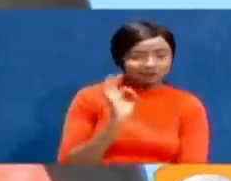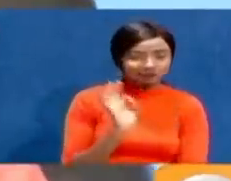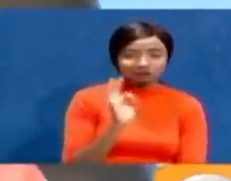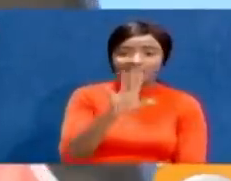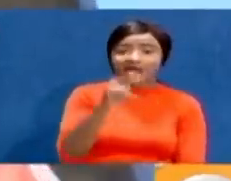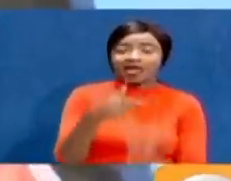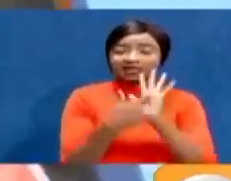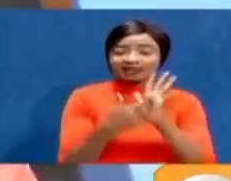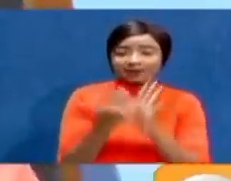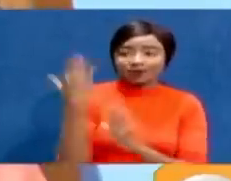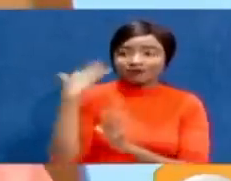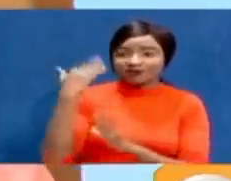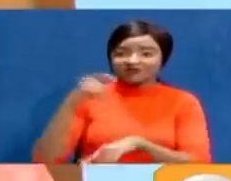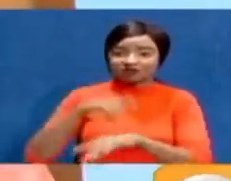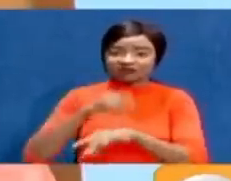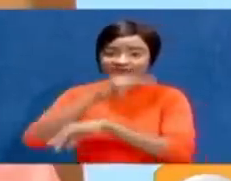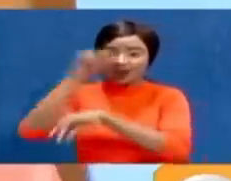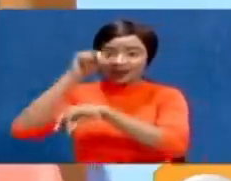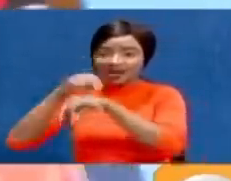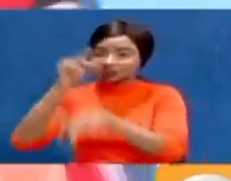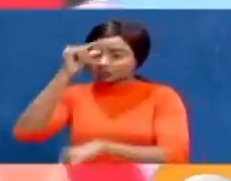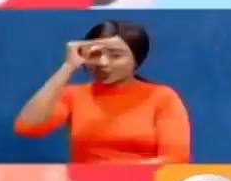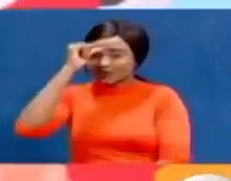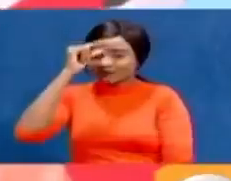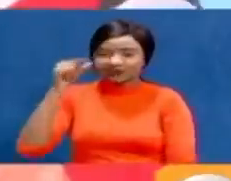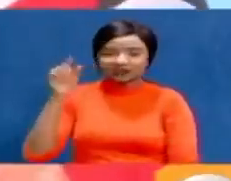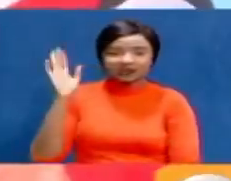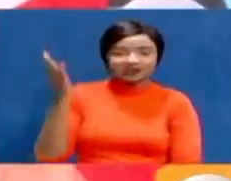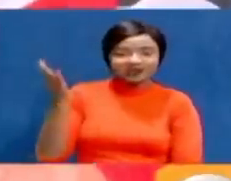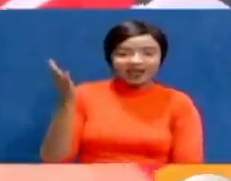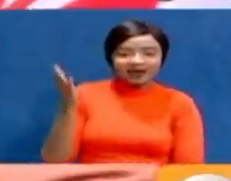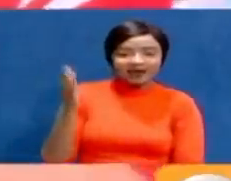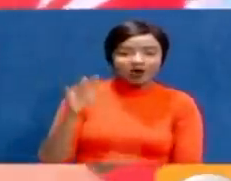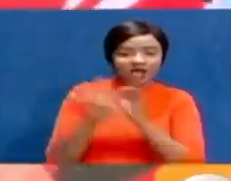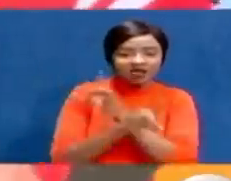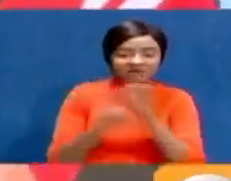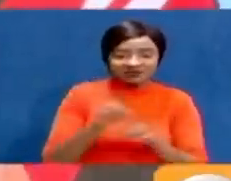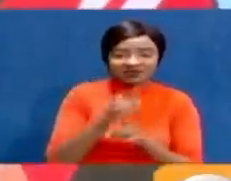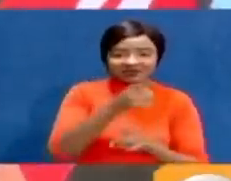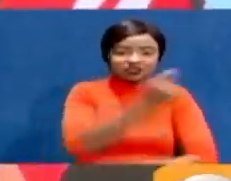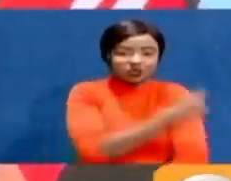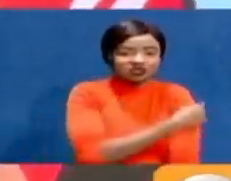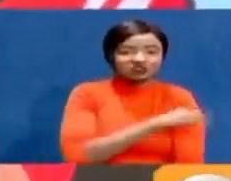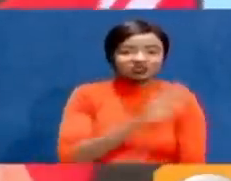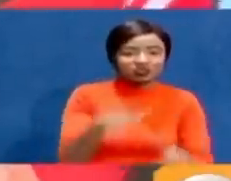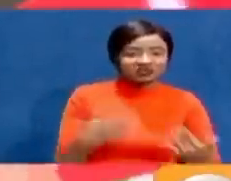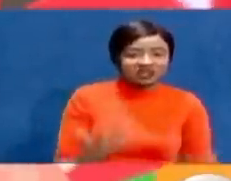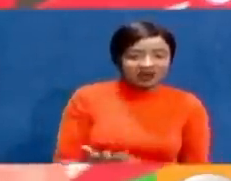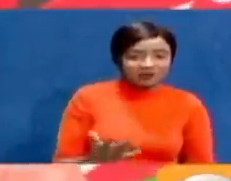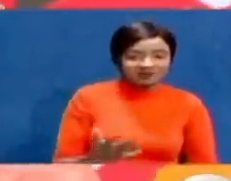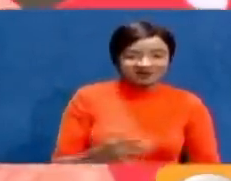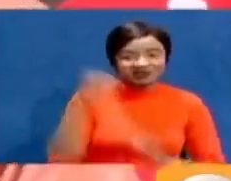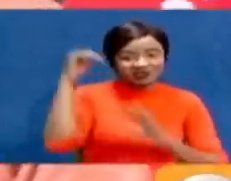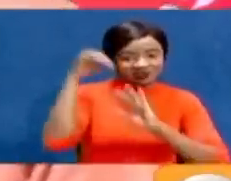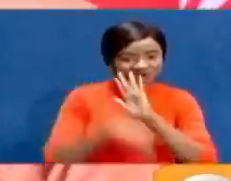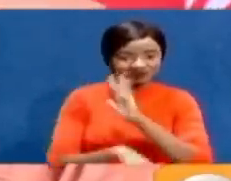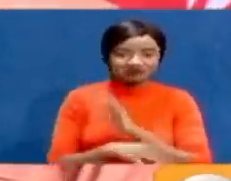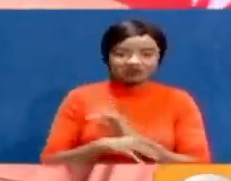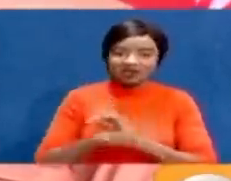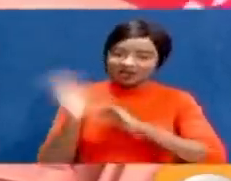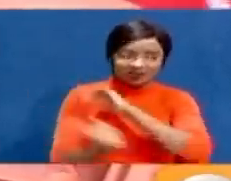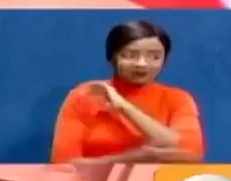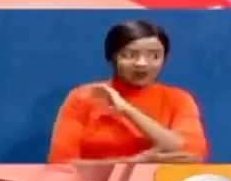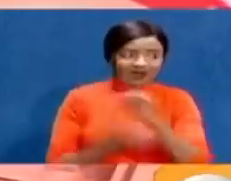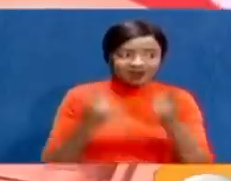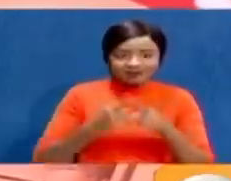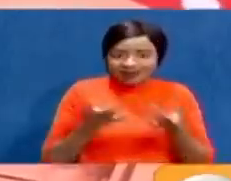ilikuwaje wakati kulikuwa the management all the way from Nairobi. Hii hospitali ilikuwaje? Si ilikuwa mbaya. But